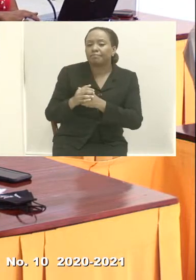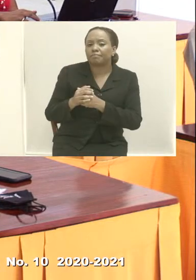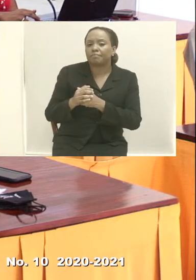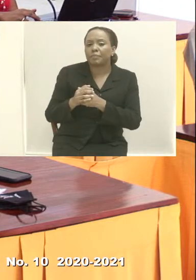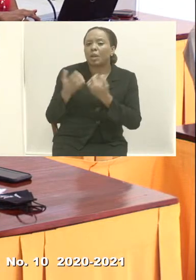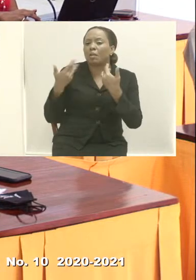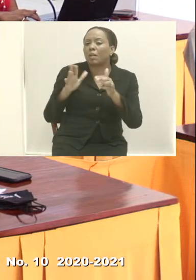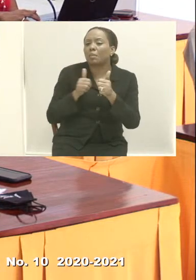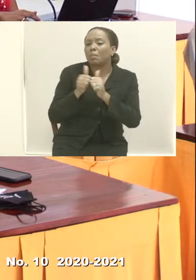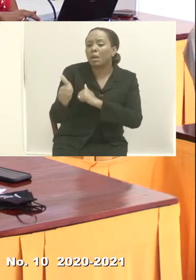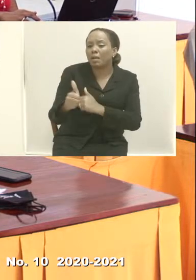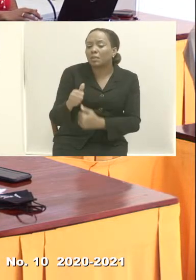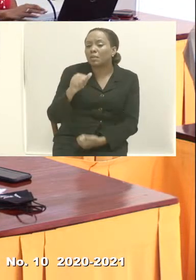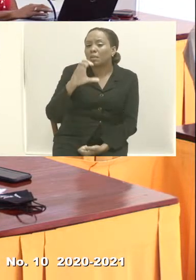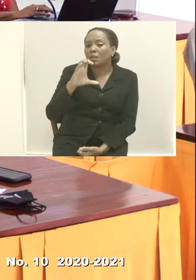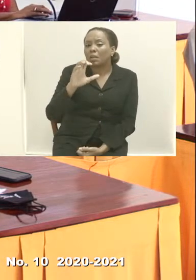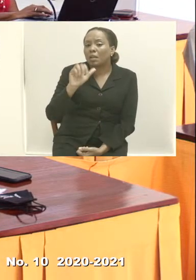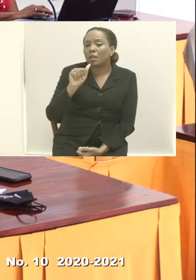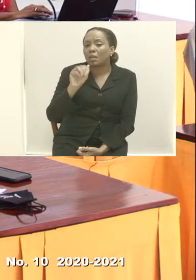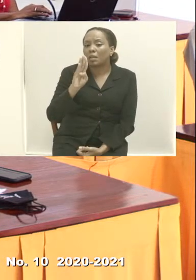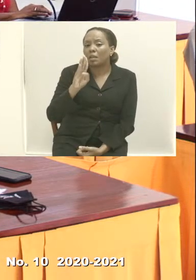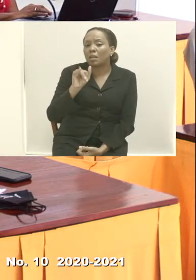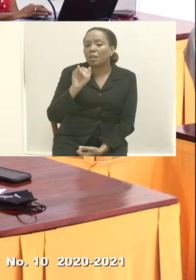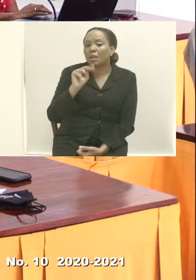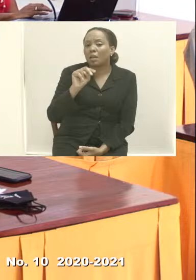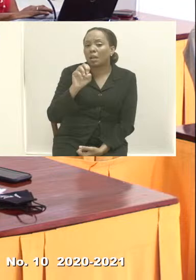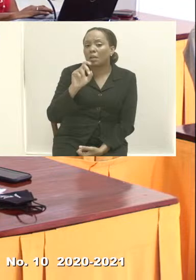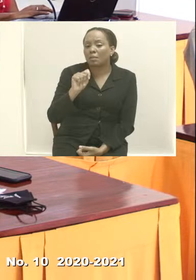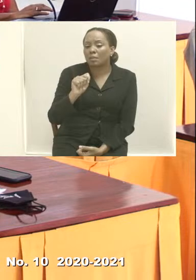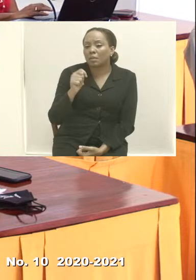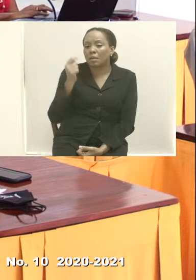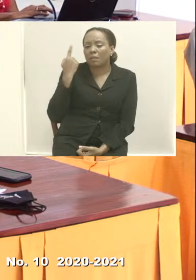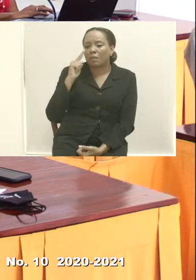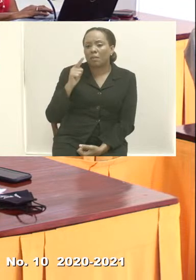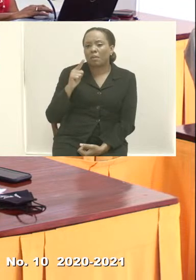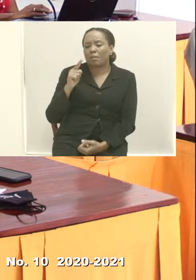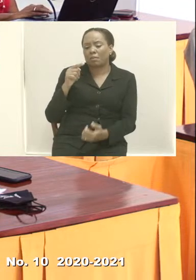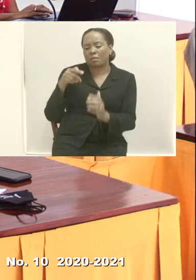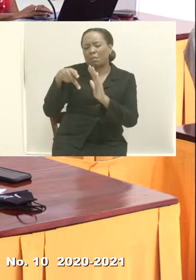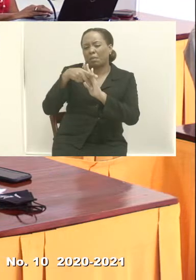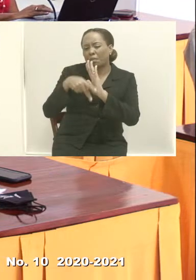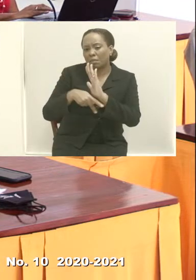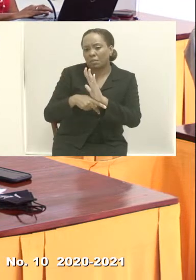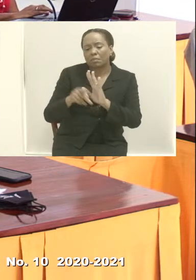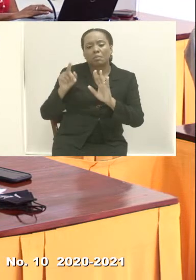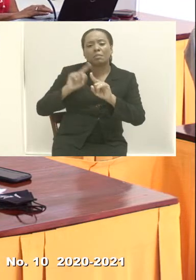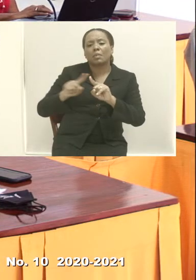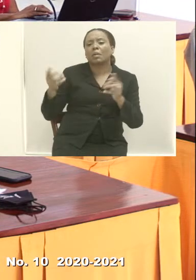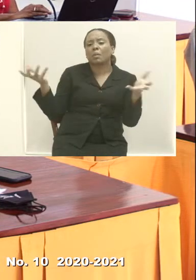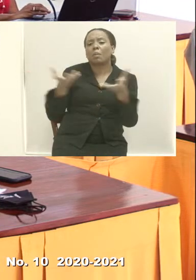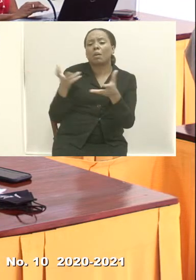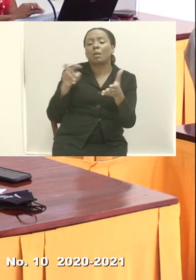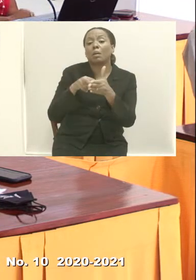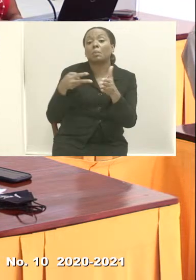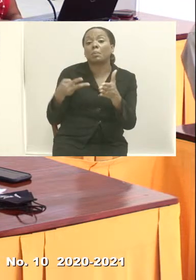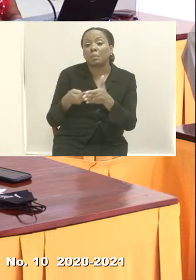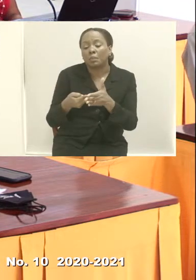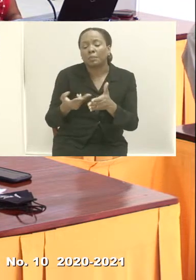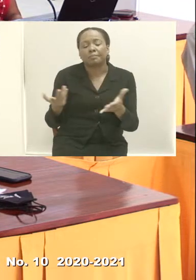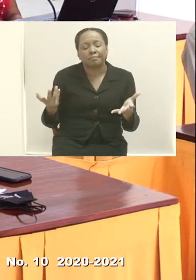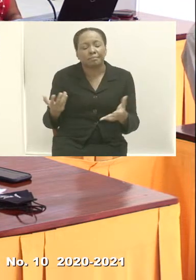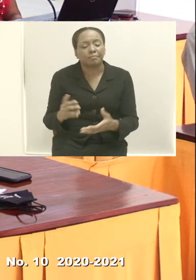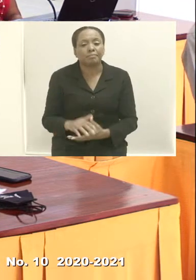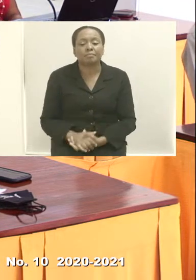Barbados in the form of a policy framework. And ma'am, what we are essentially looking at doing is giving a